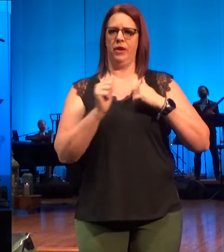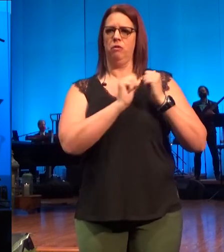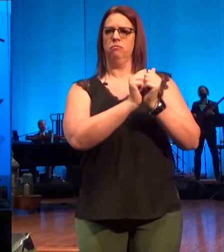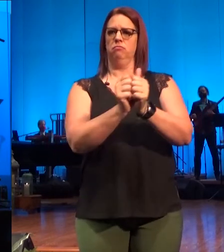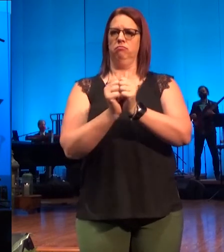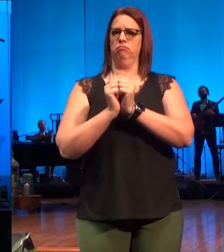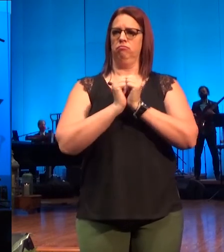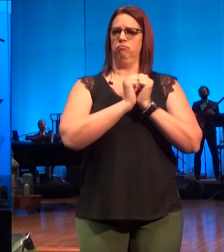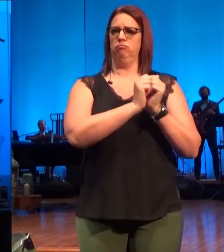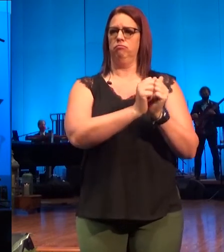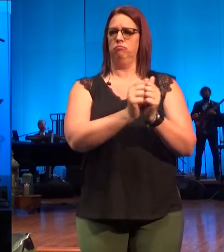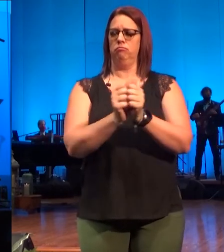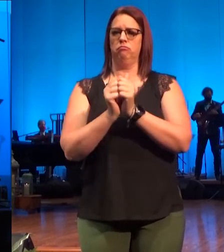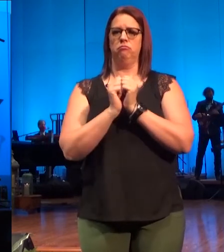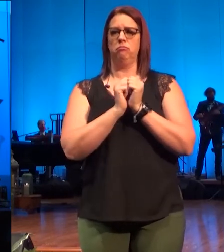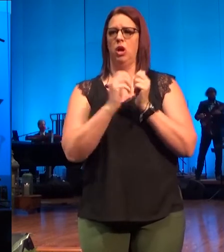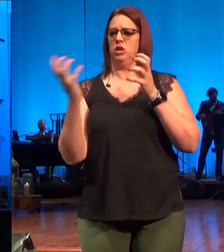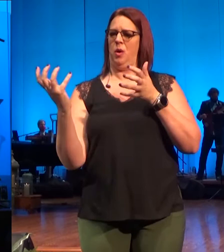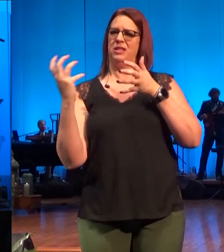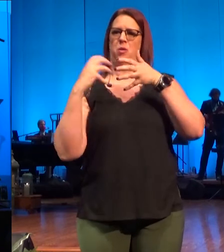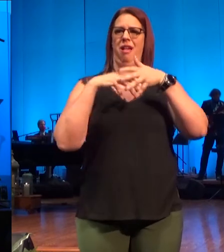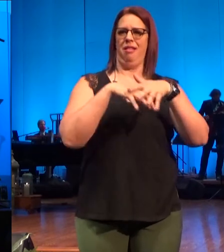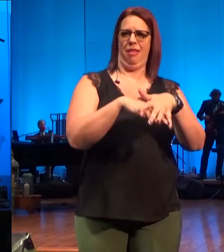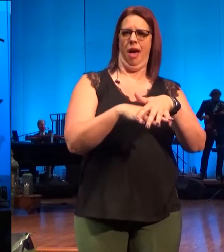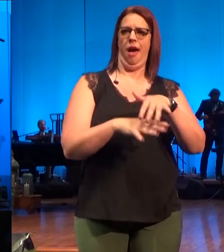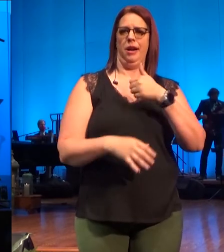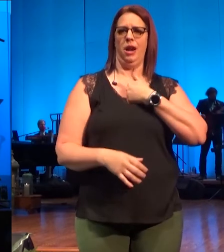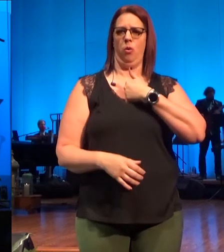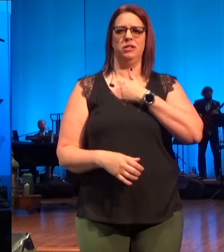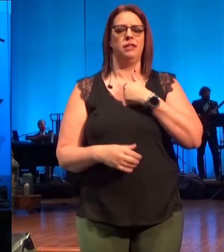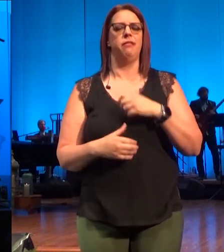as we align ourselves with that living Spirit.